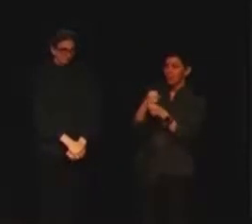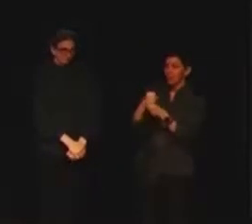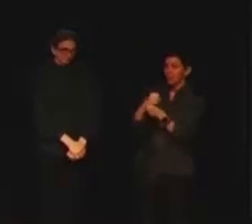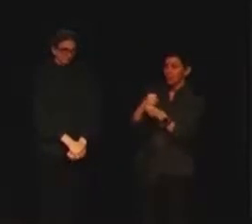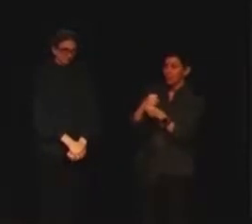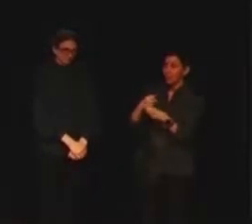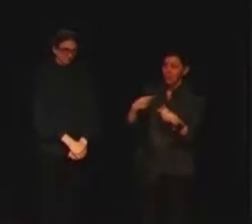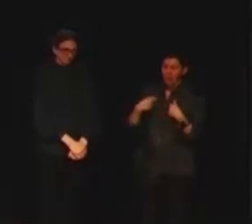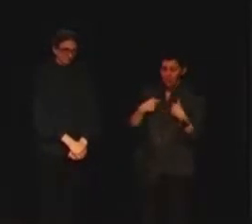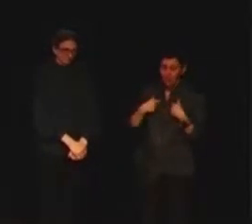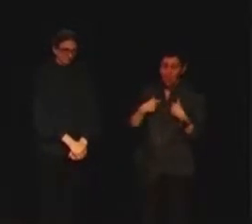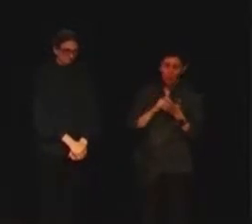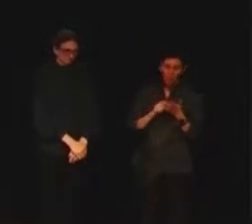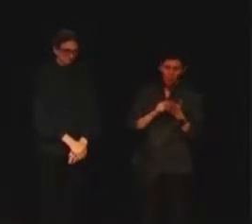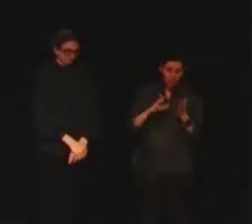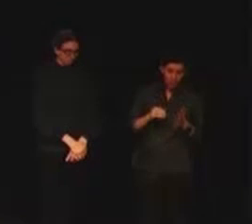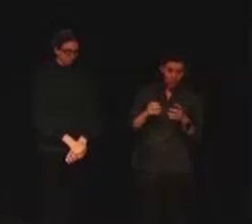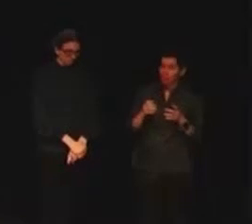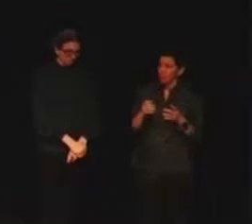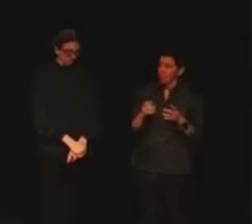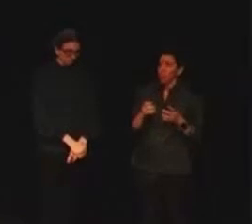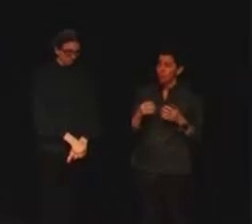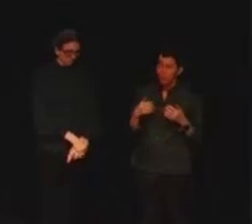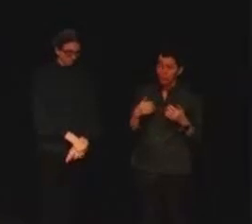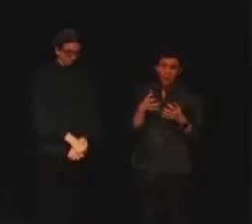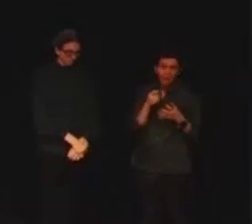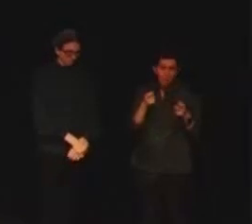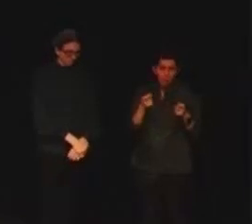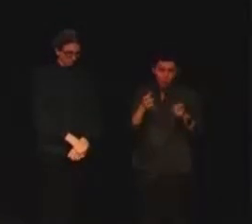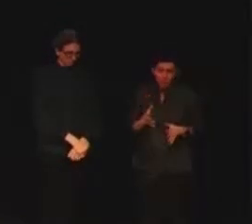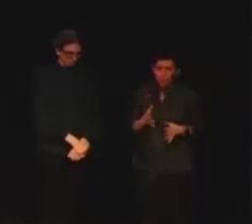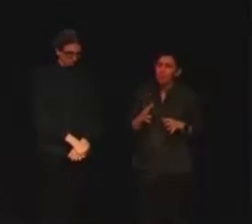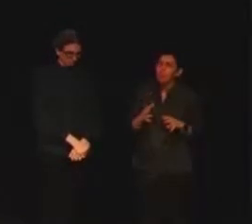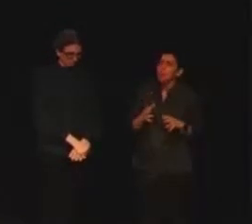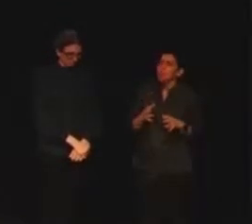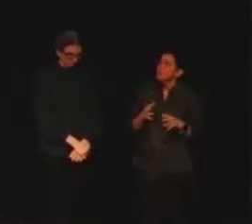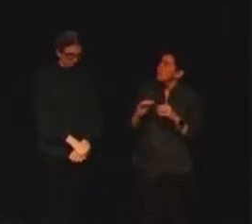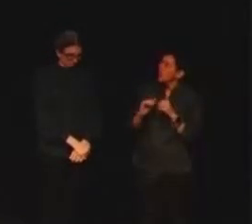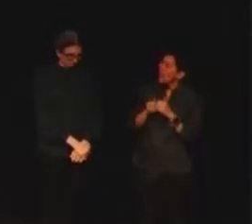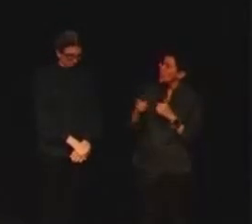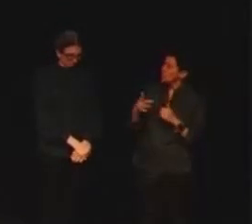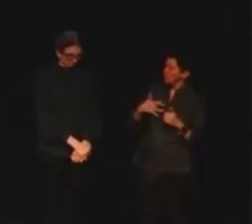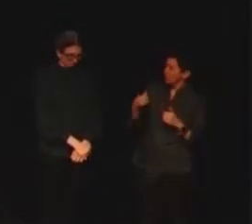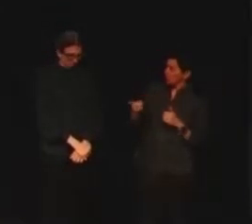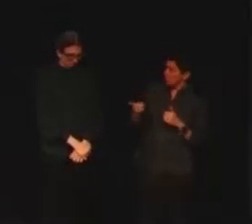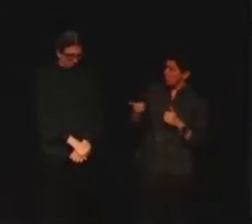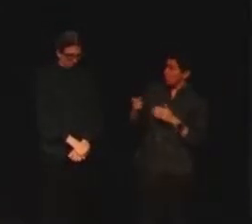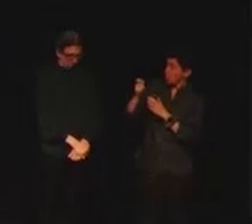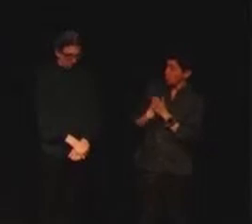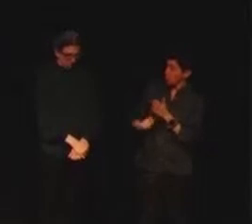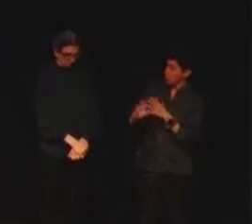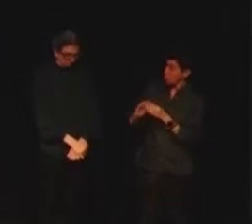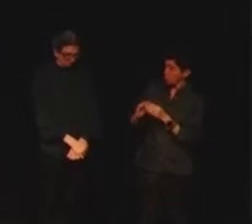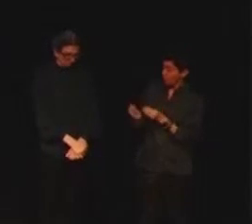and director, of what that process was like of you kind of handing over your writing, your story to a